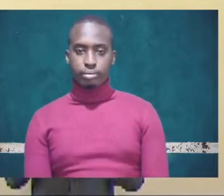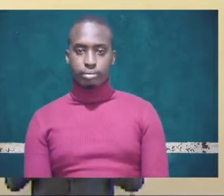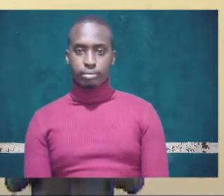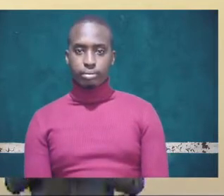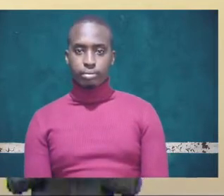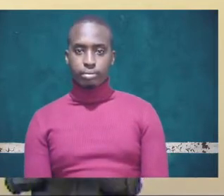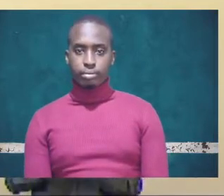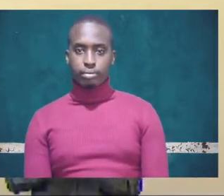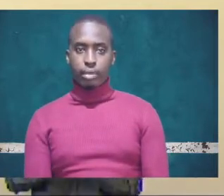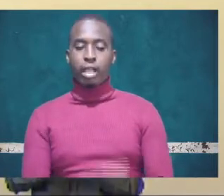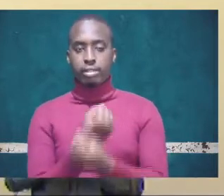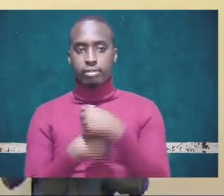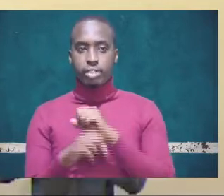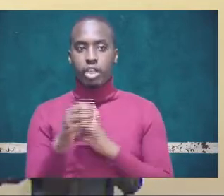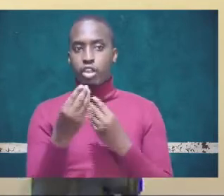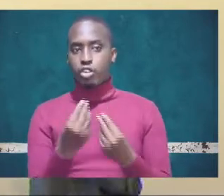solve